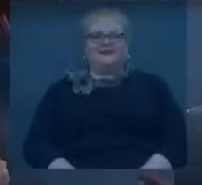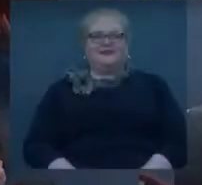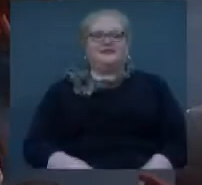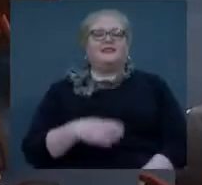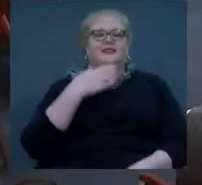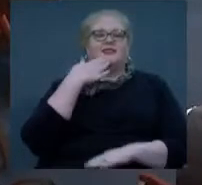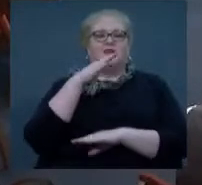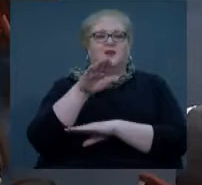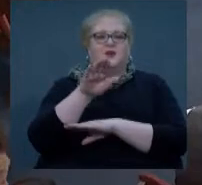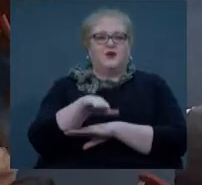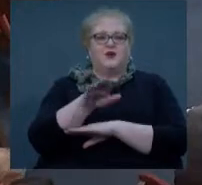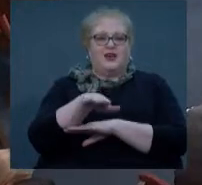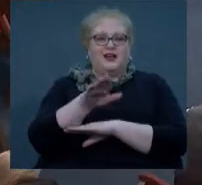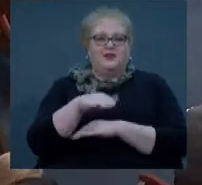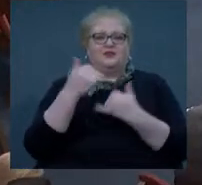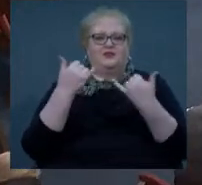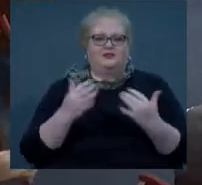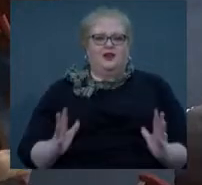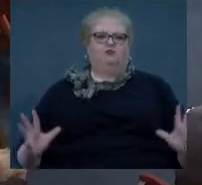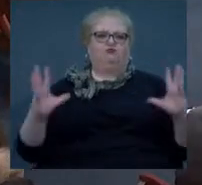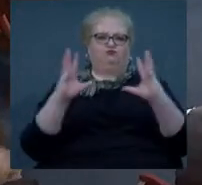Rock Planning Commission to order.